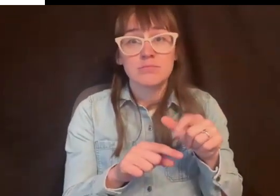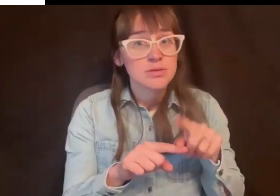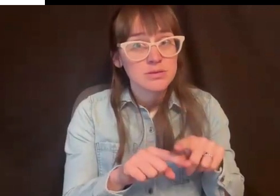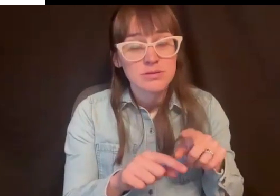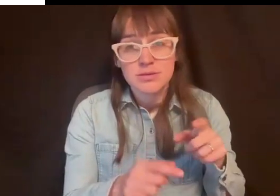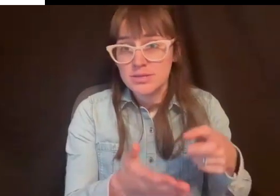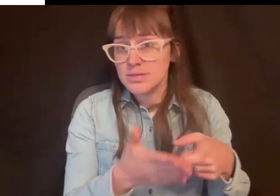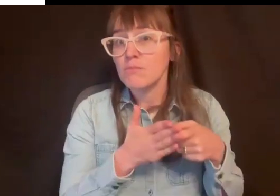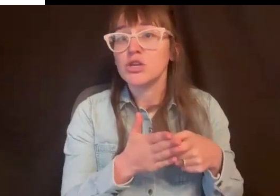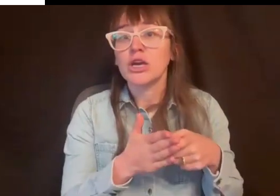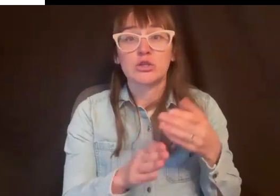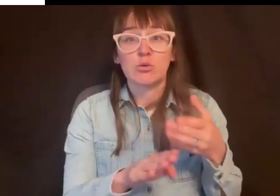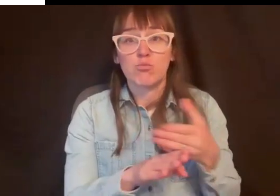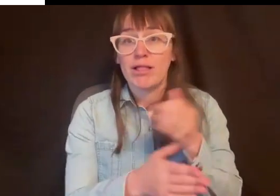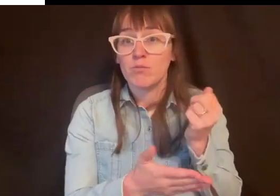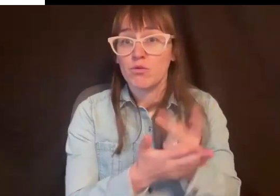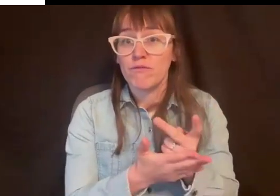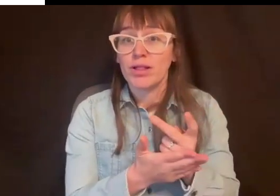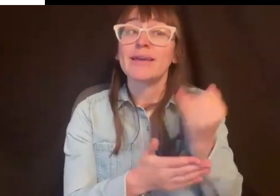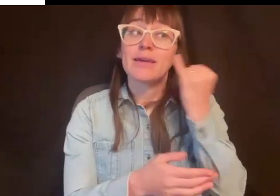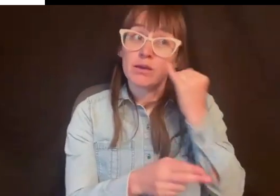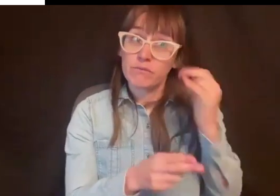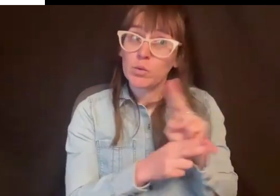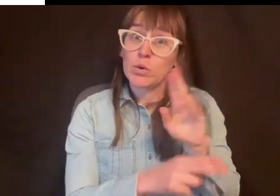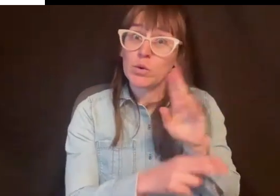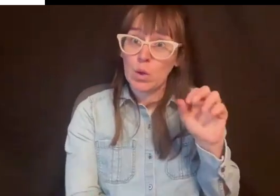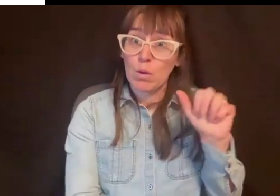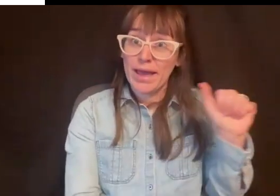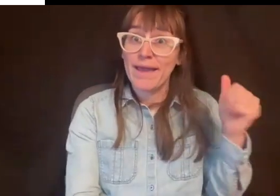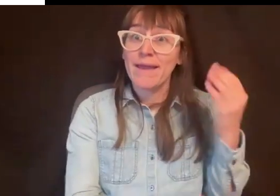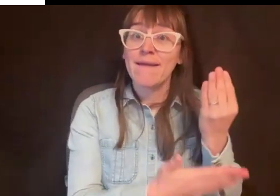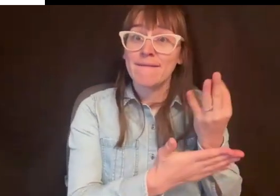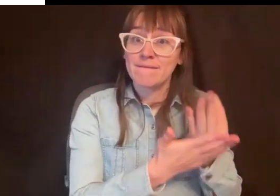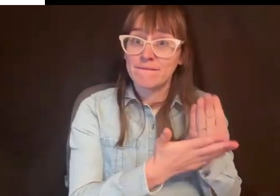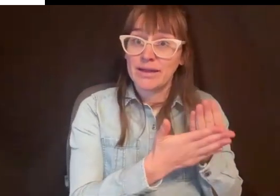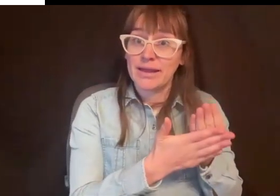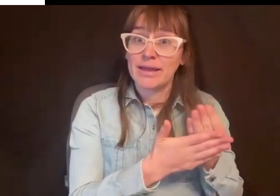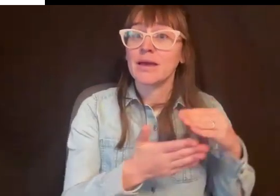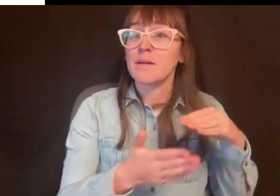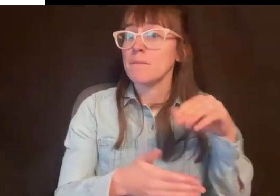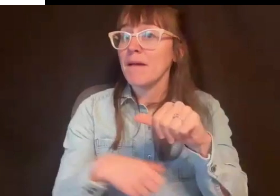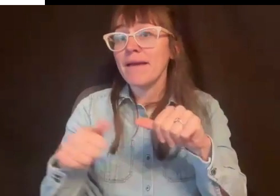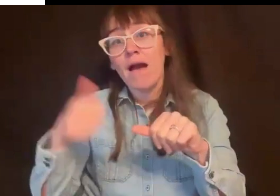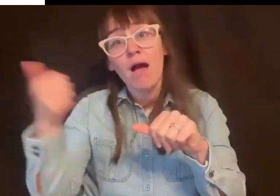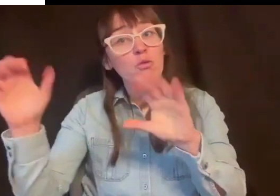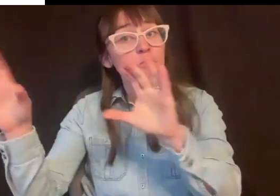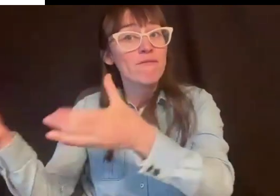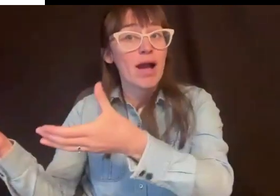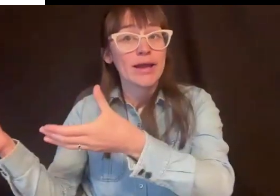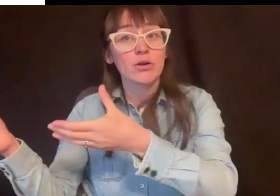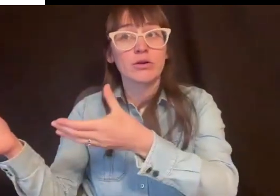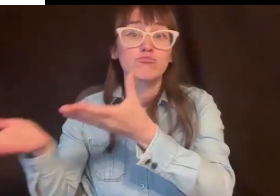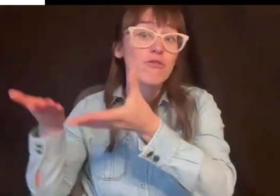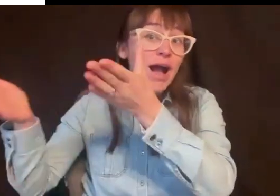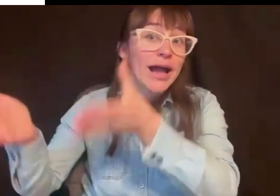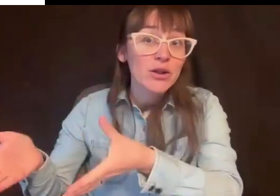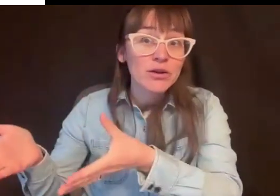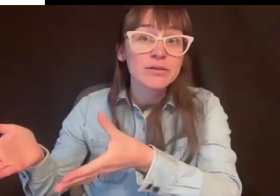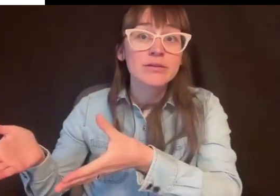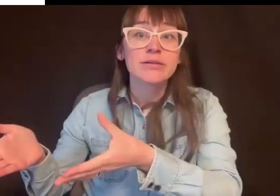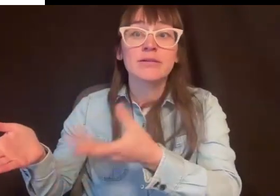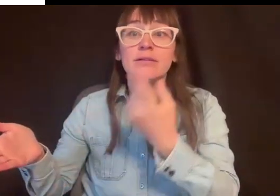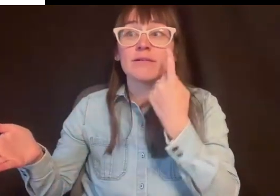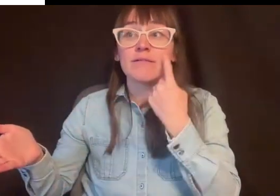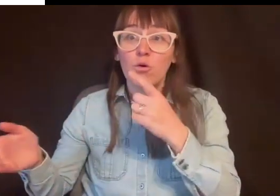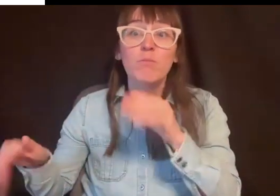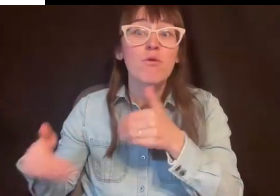if a AAA is using Old Americans Act funding to pay another entity, for example, a service provider, to provide Older Americans Act